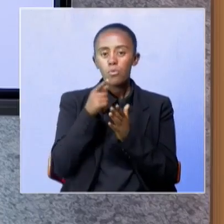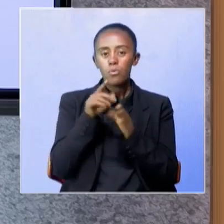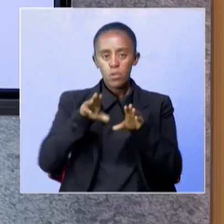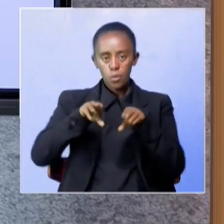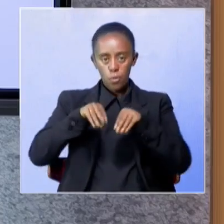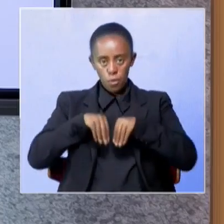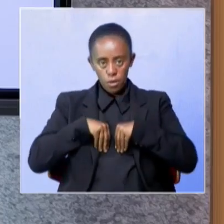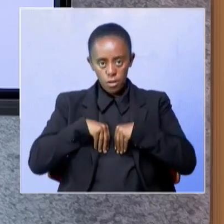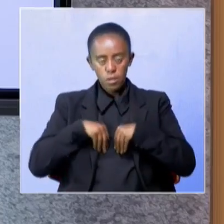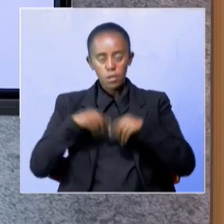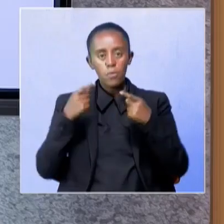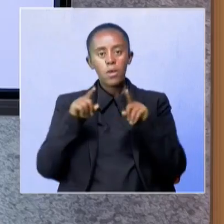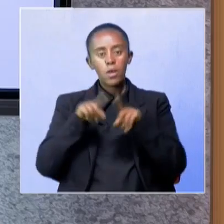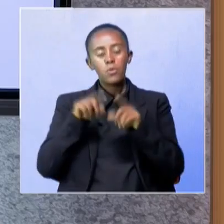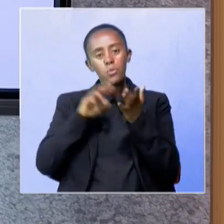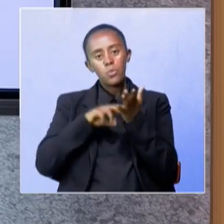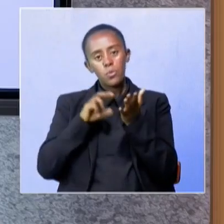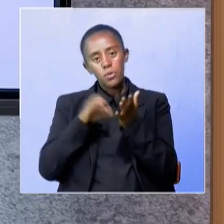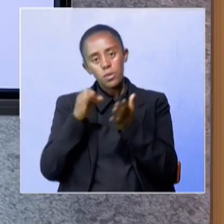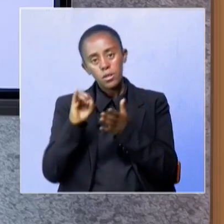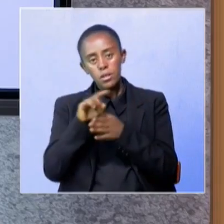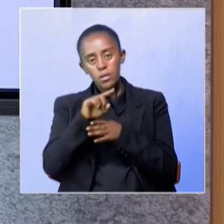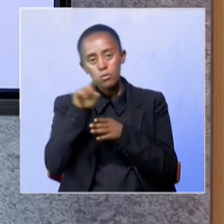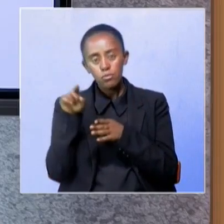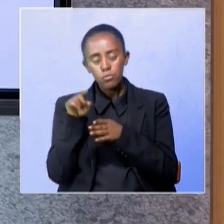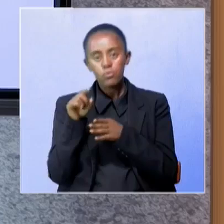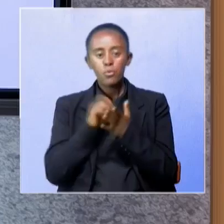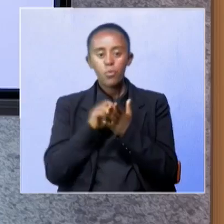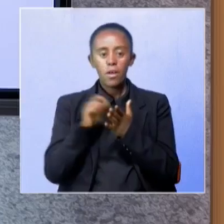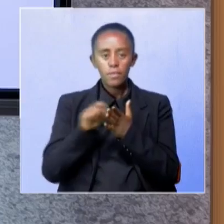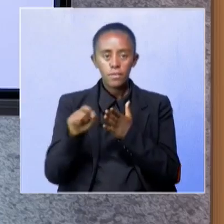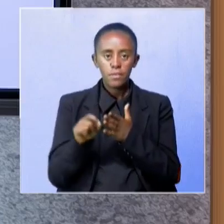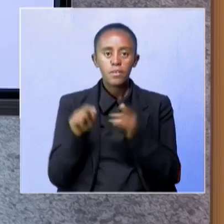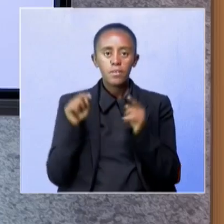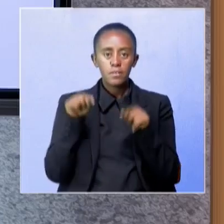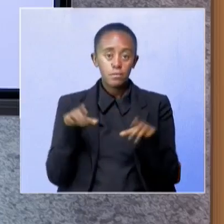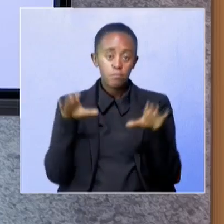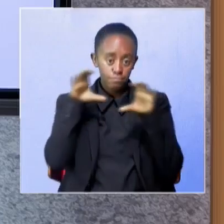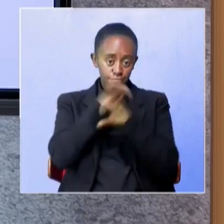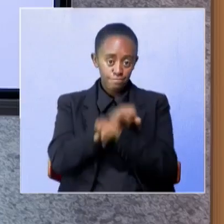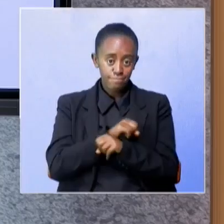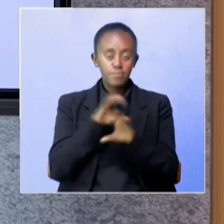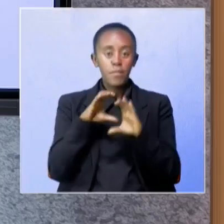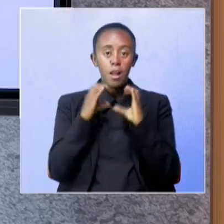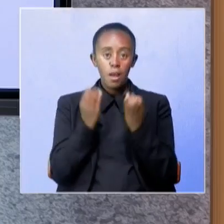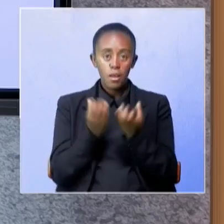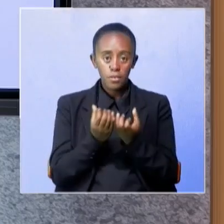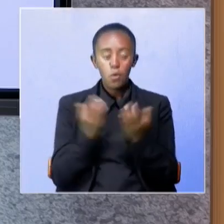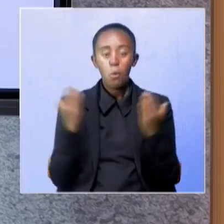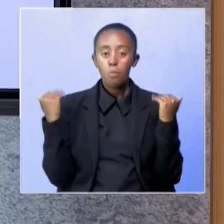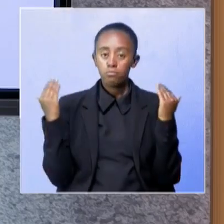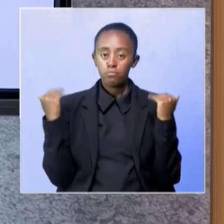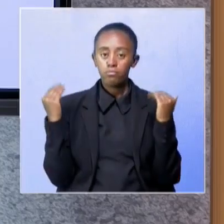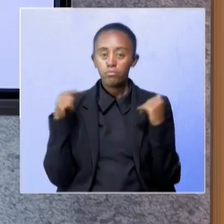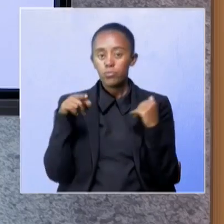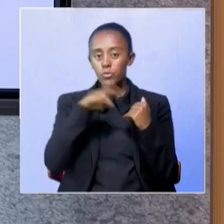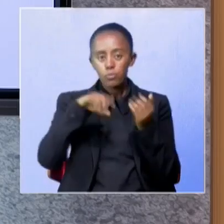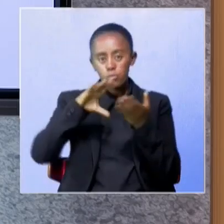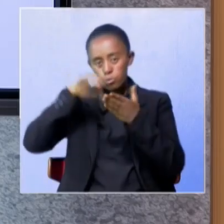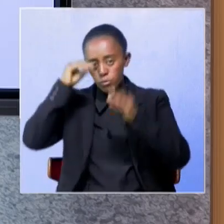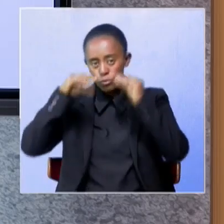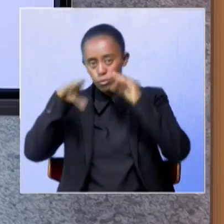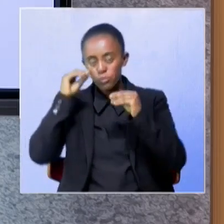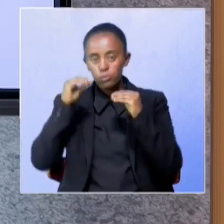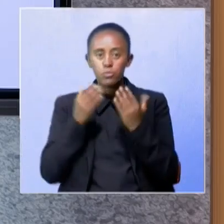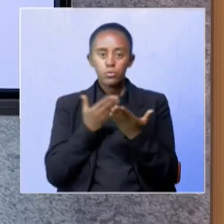them when you are reading and use them when you're writing. And that is all for today's class. I hope you've all gotten a lot of